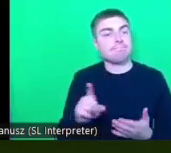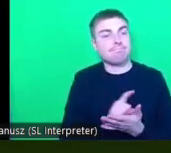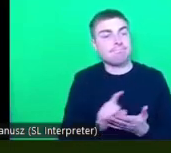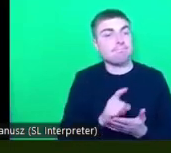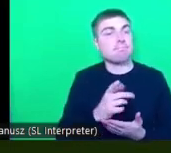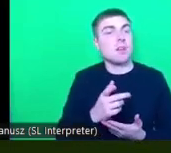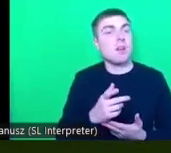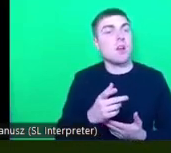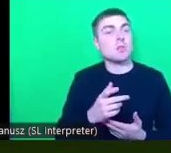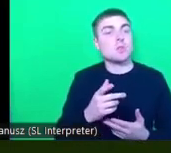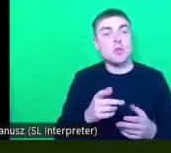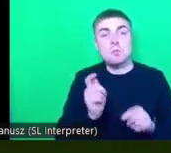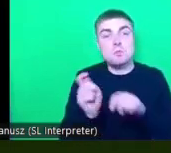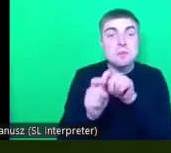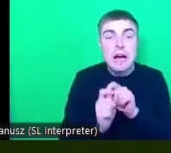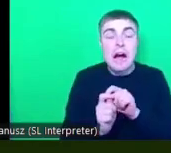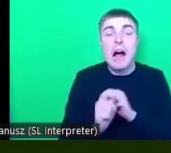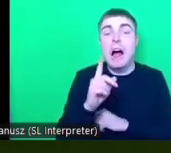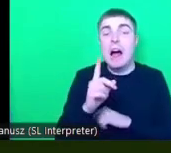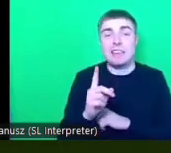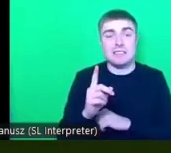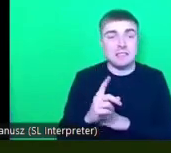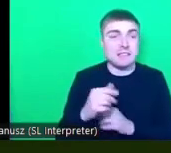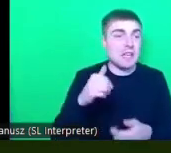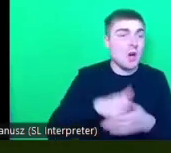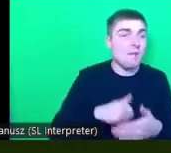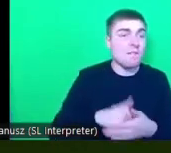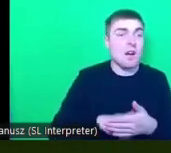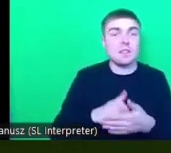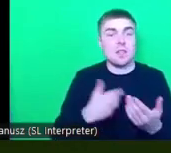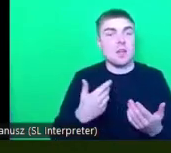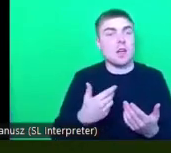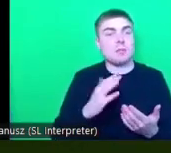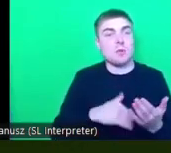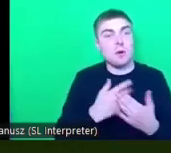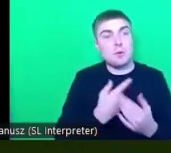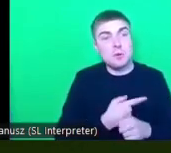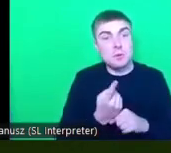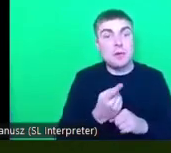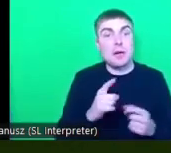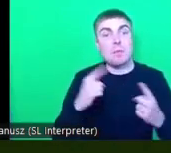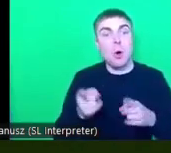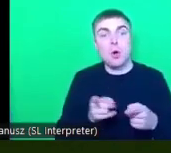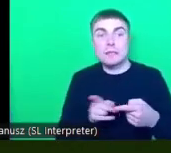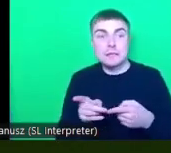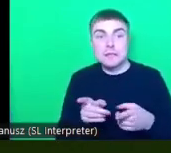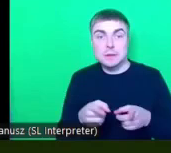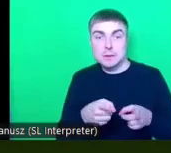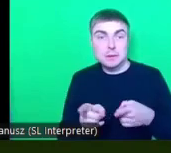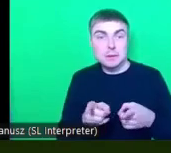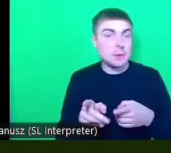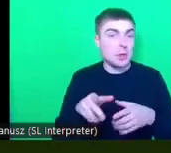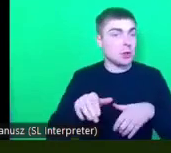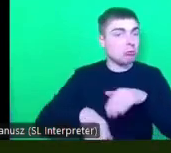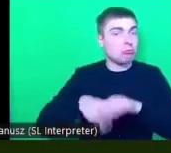any effects here either for avoiding wolf predation. We have